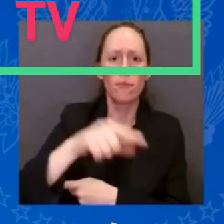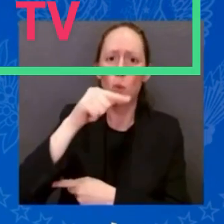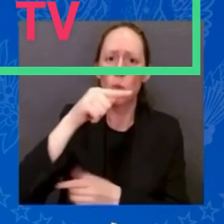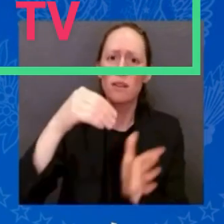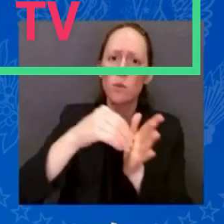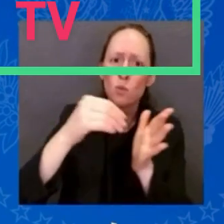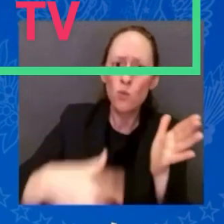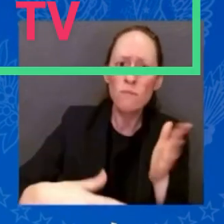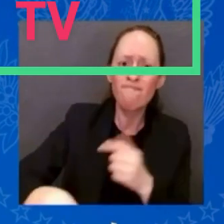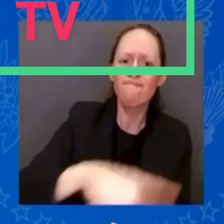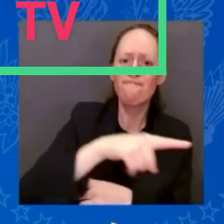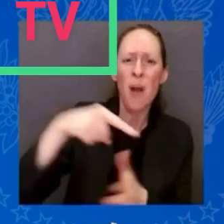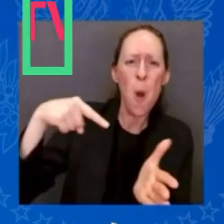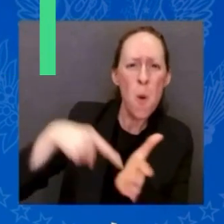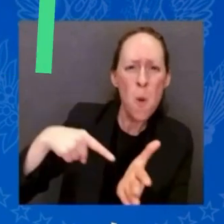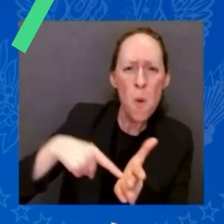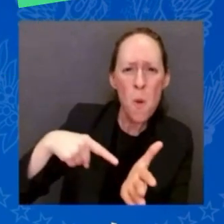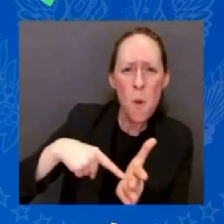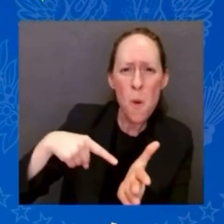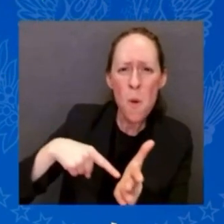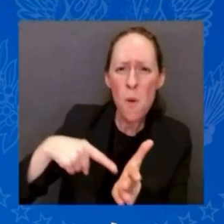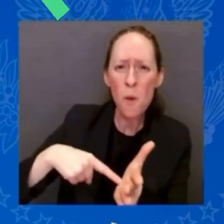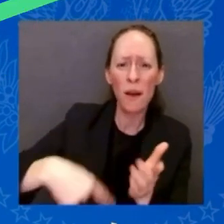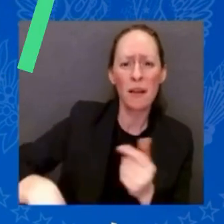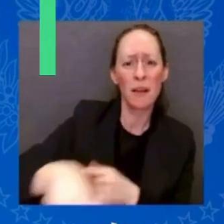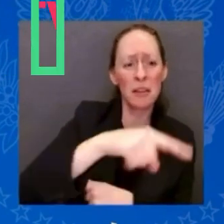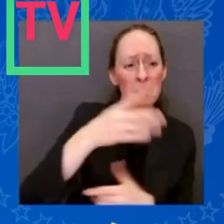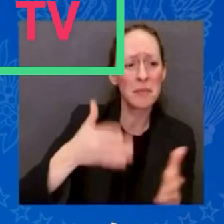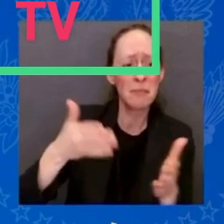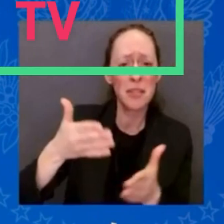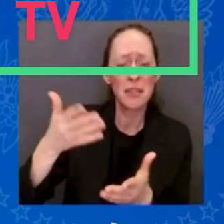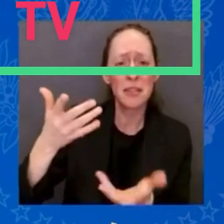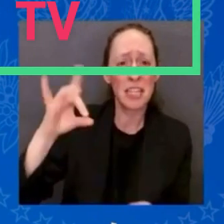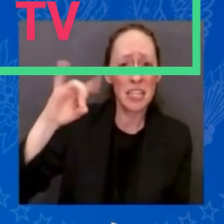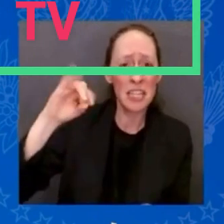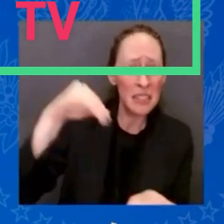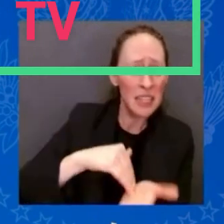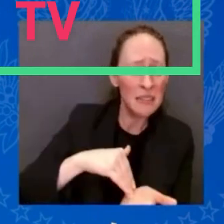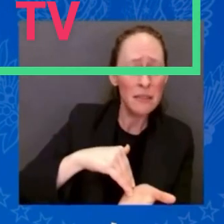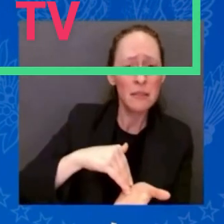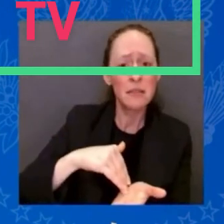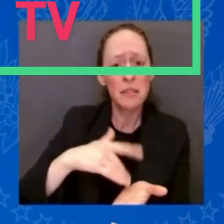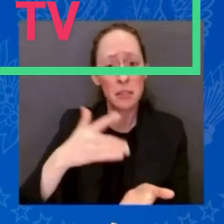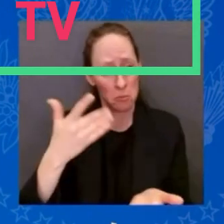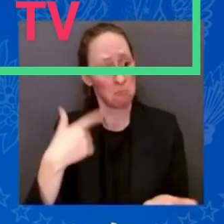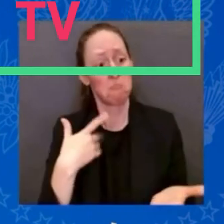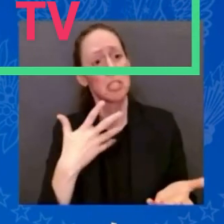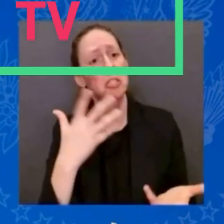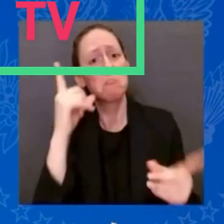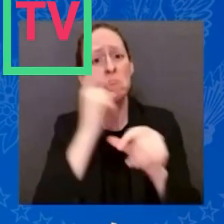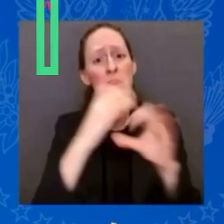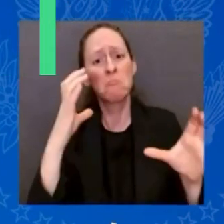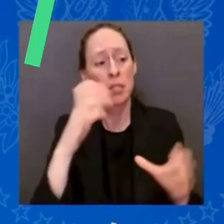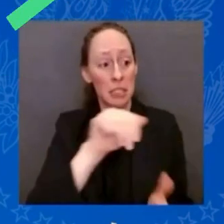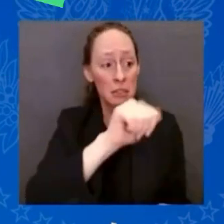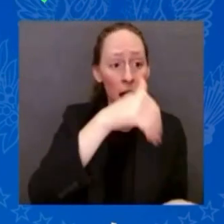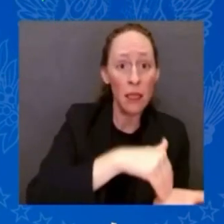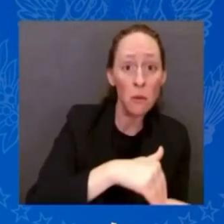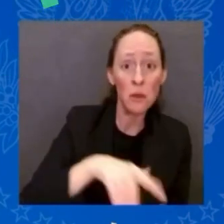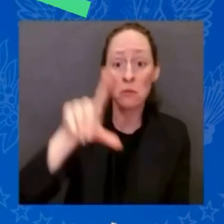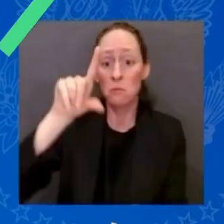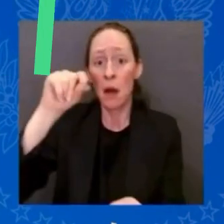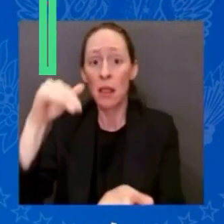$10,000 to $20,000 in relief. By comparison, the average amount forgiven in the PPP, or the pandemic loan program, average amount forgiven